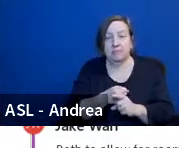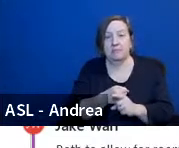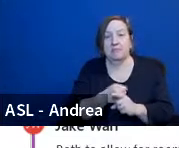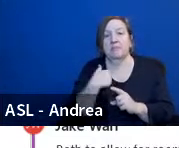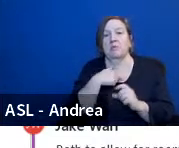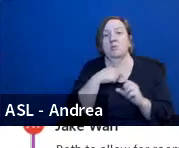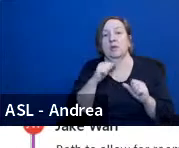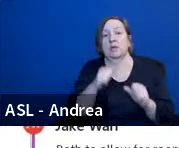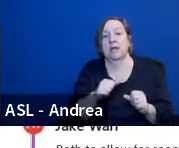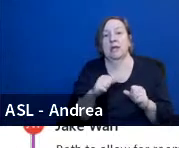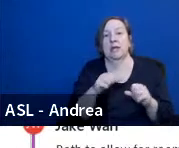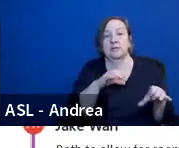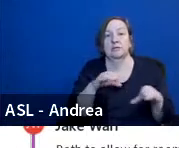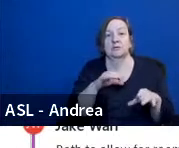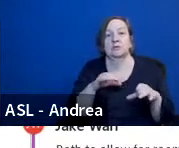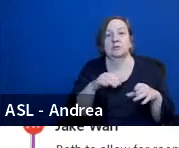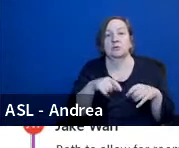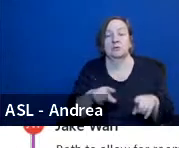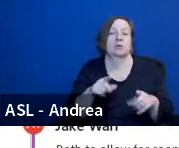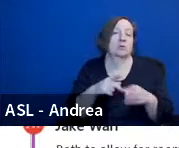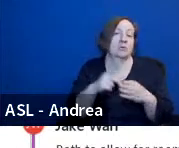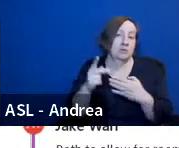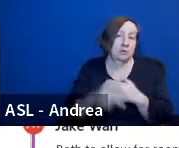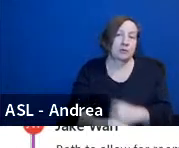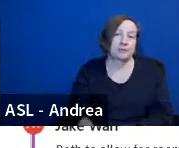can meaningfully do over the span of the program.